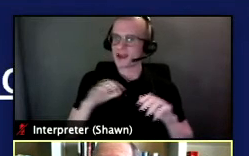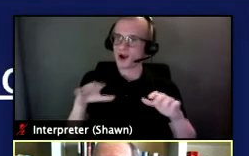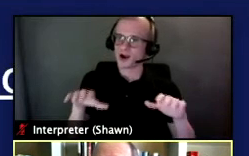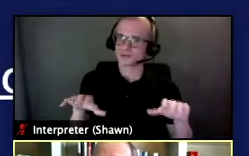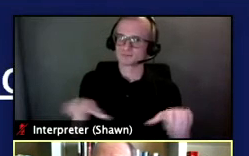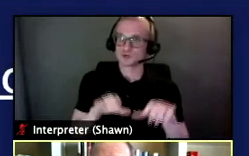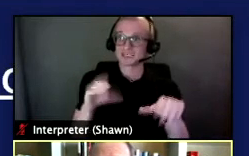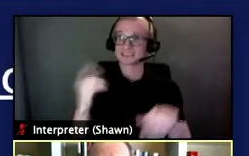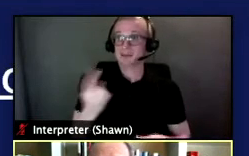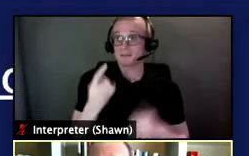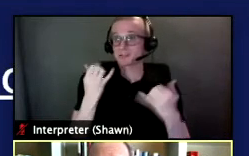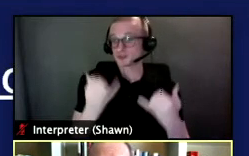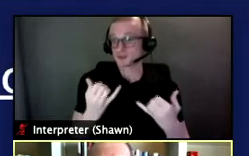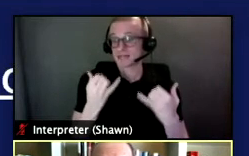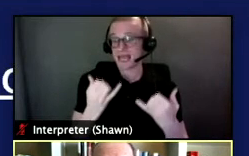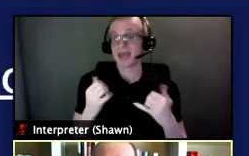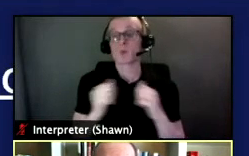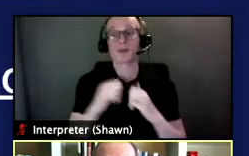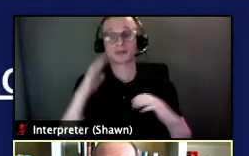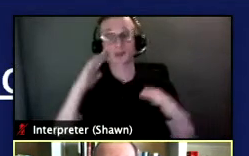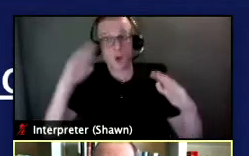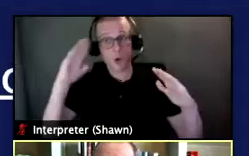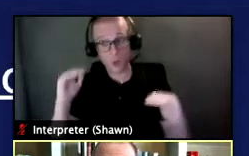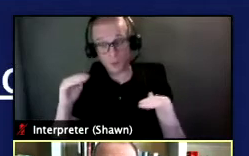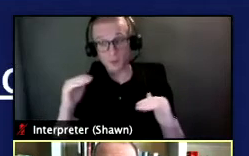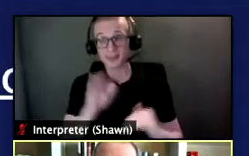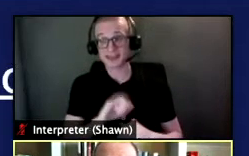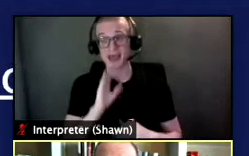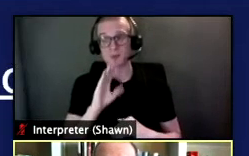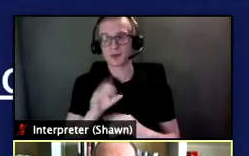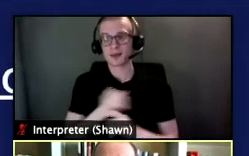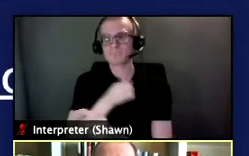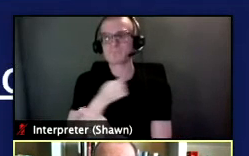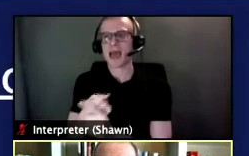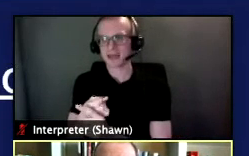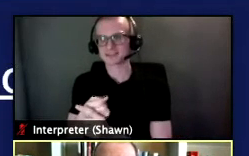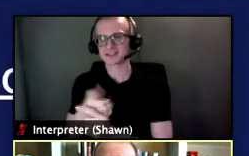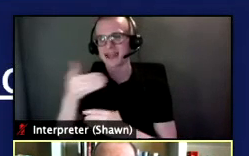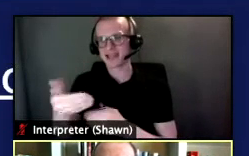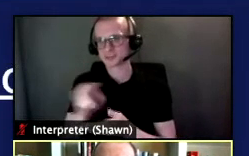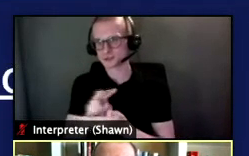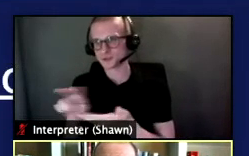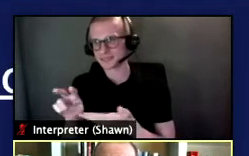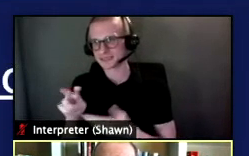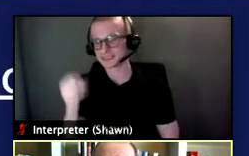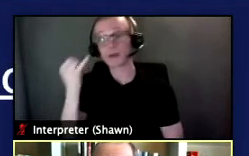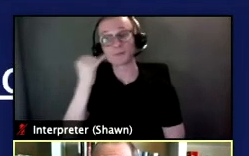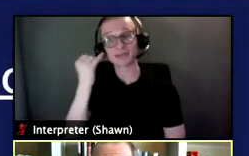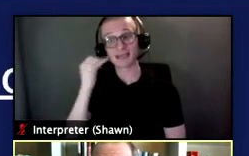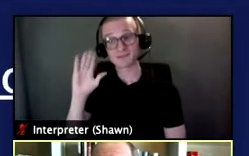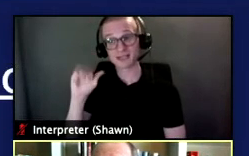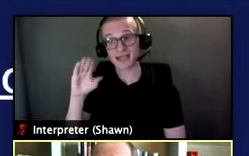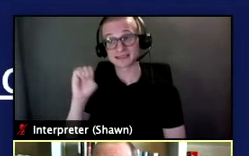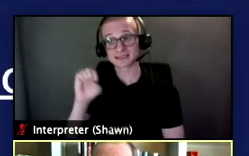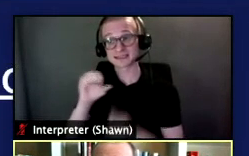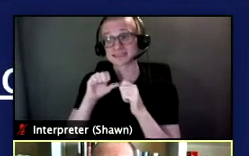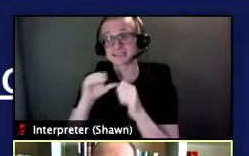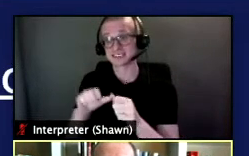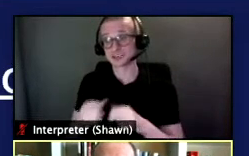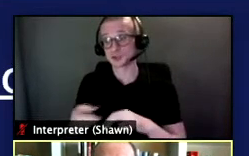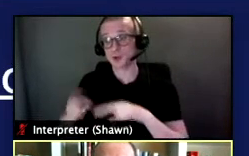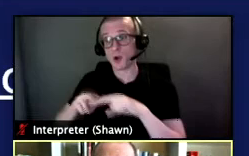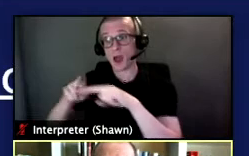be impactful in 2 weeks. If cases continue to go up over these 2 weeks, it's clear that counties will need